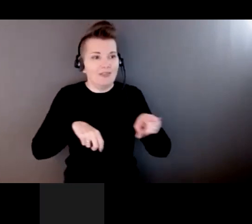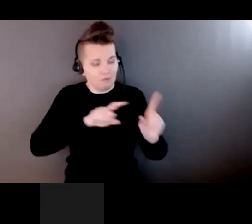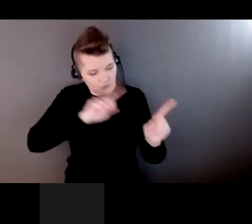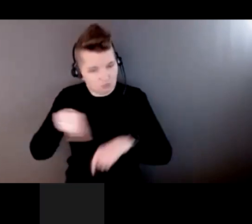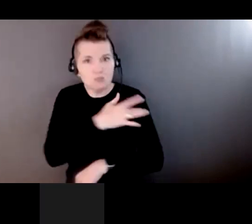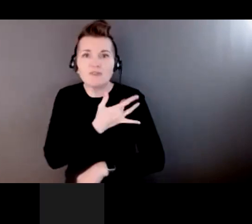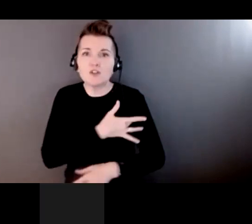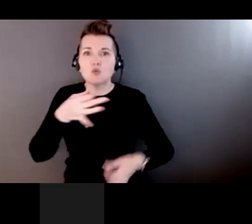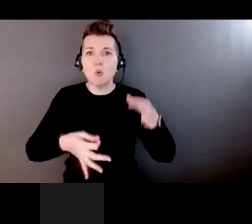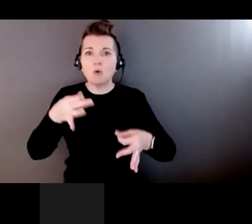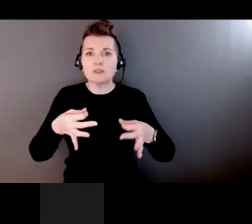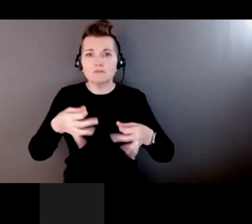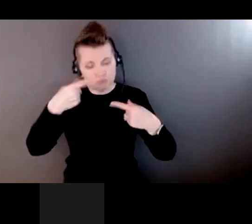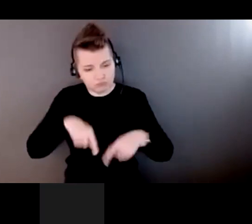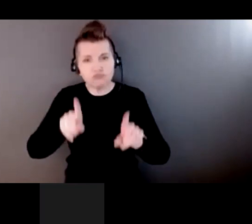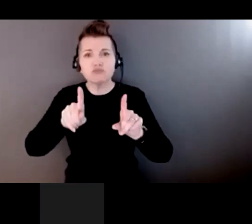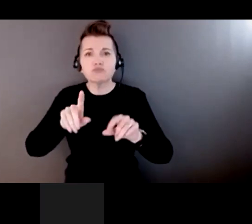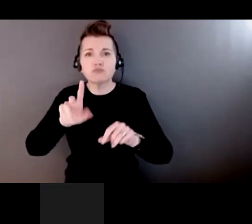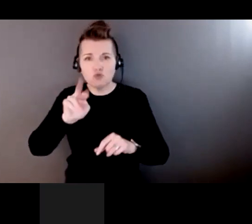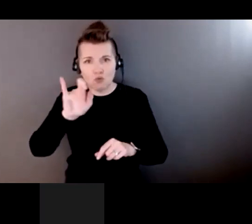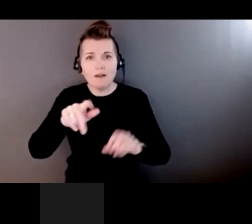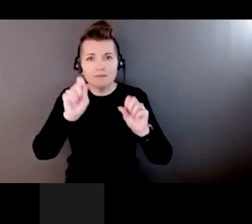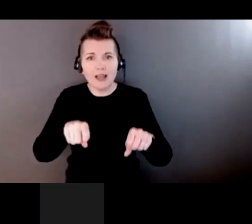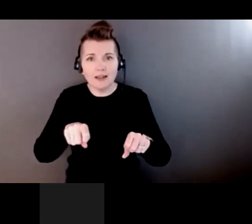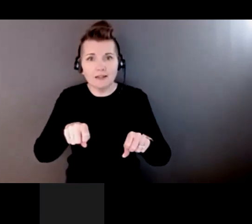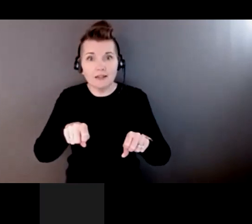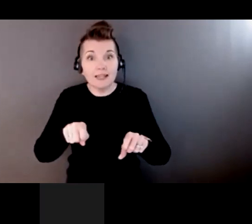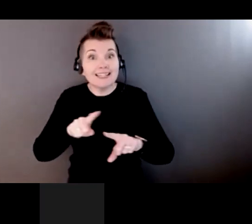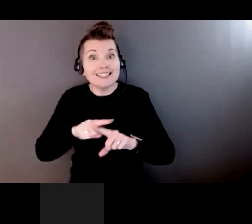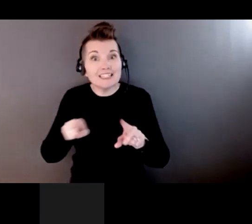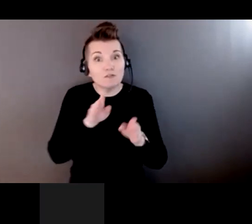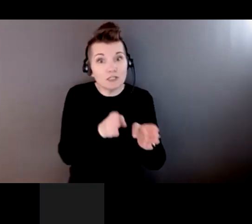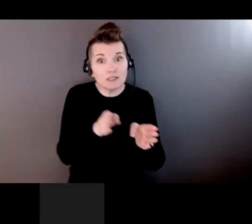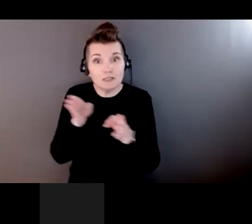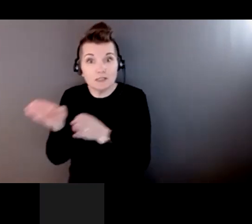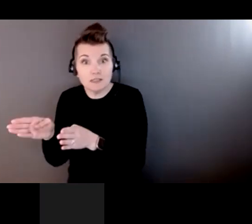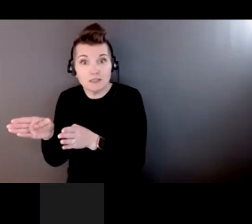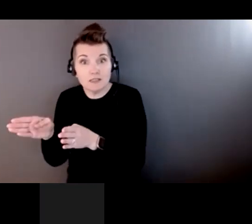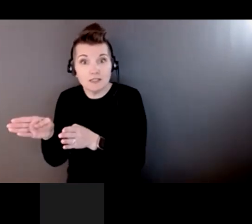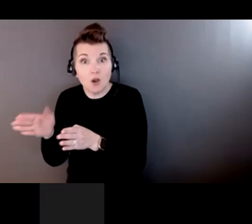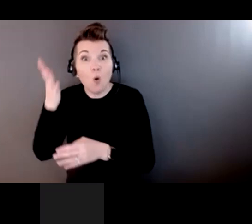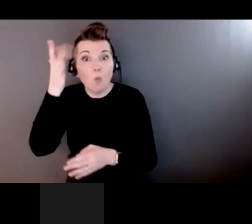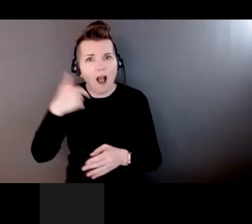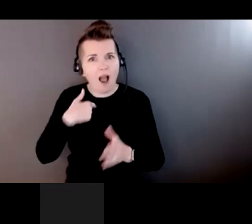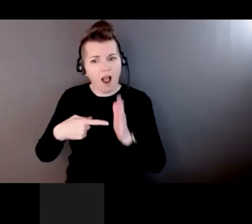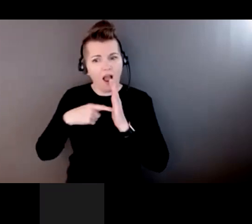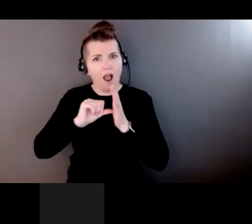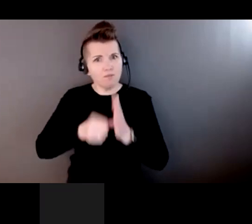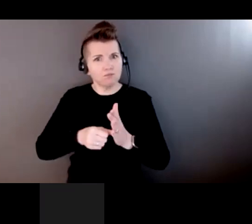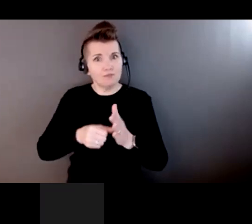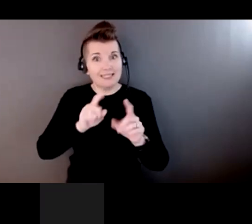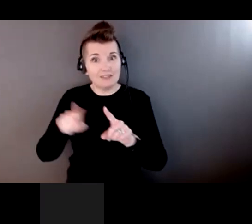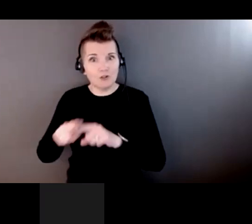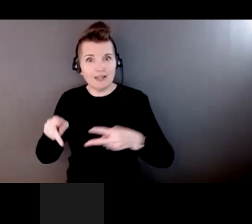trial. Why do I highlight this difference? Because there's a limitation period. And if a matter is not